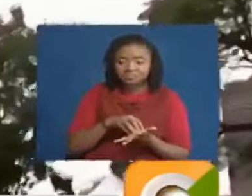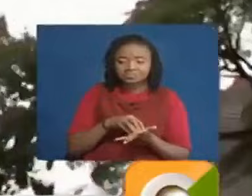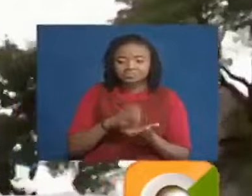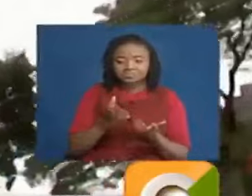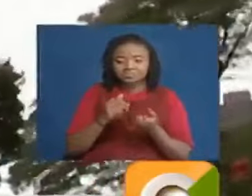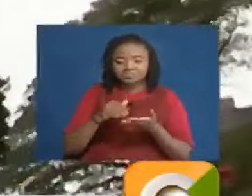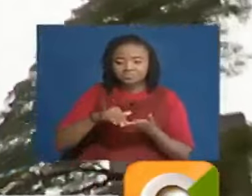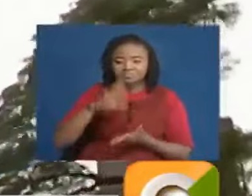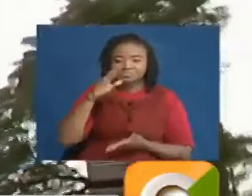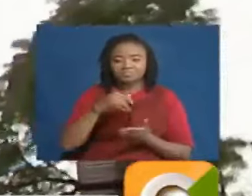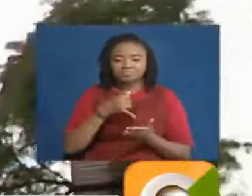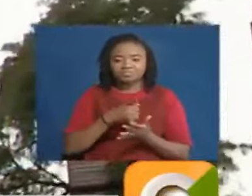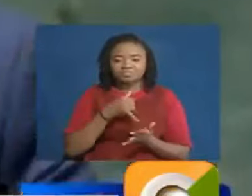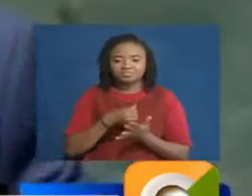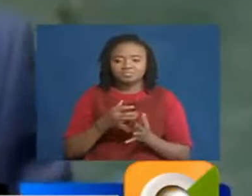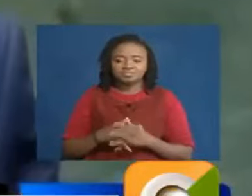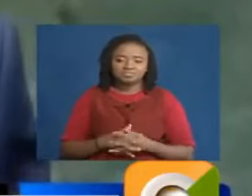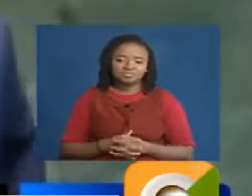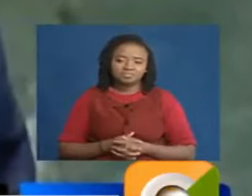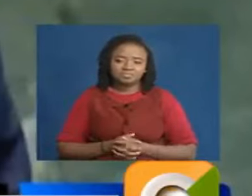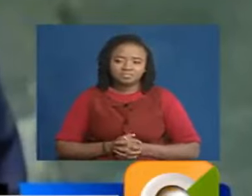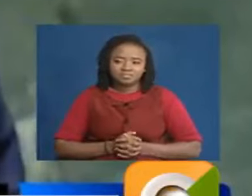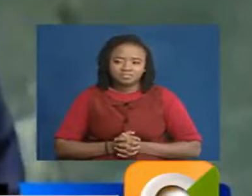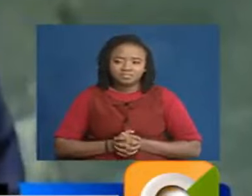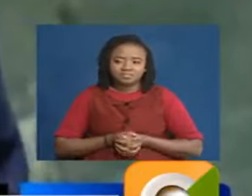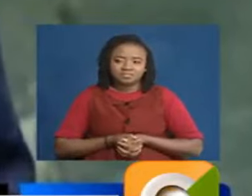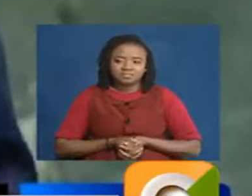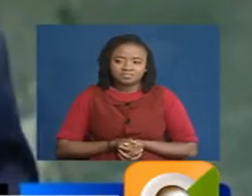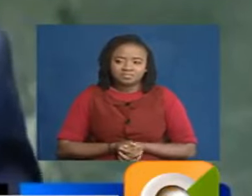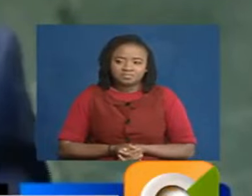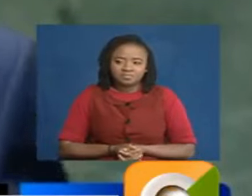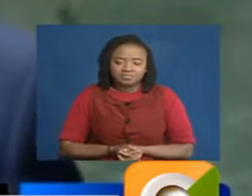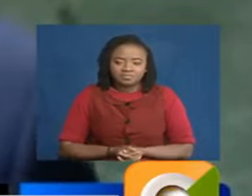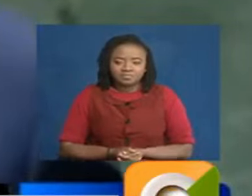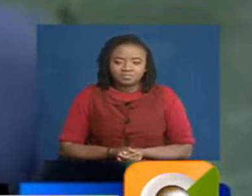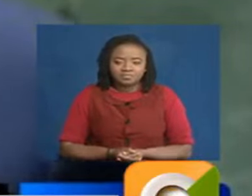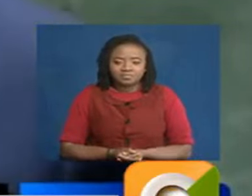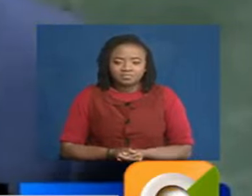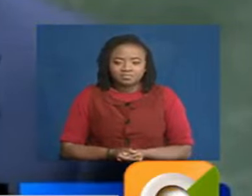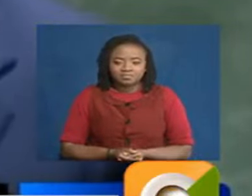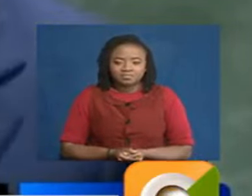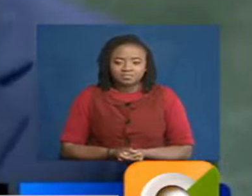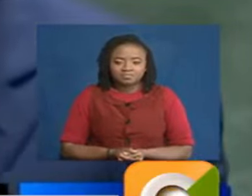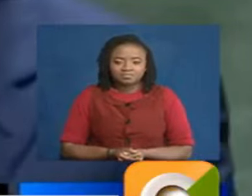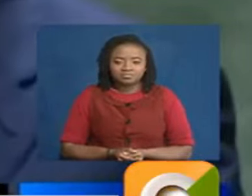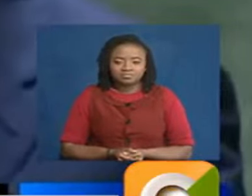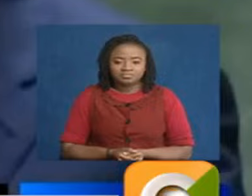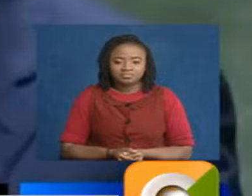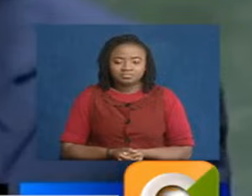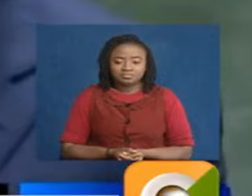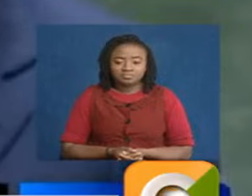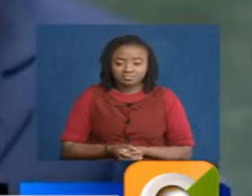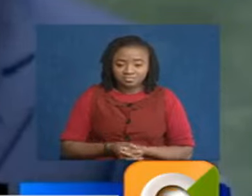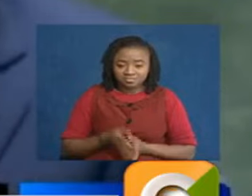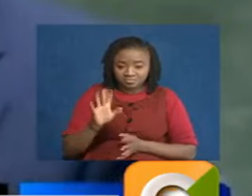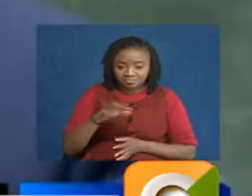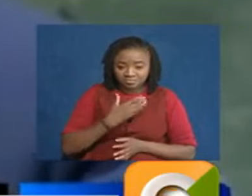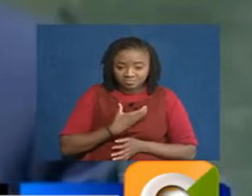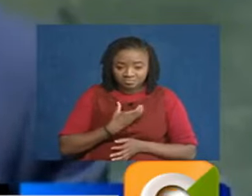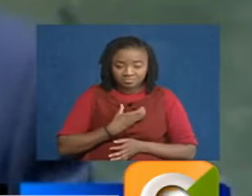inclusion at the apex. The Council is, by all intents and purposes,